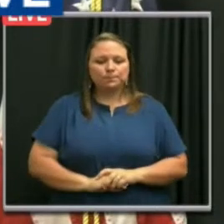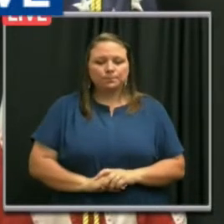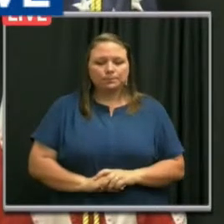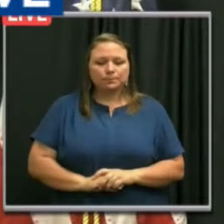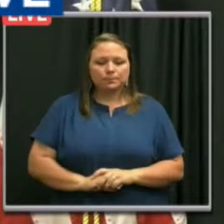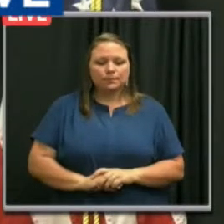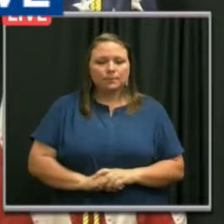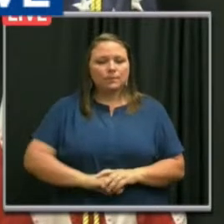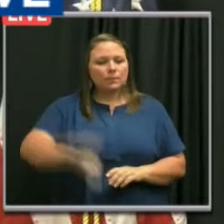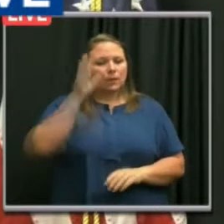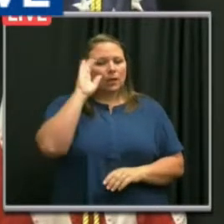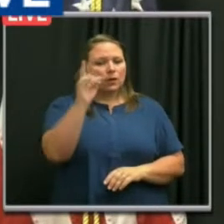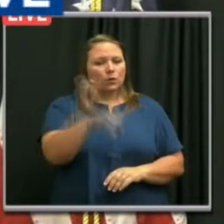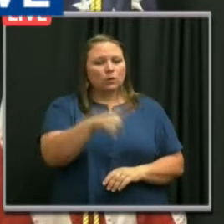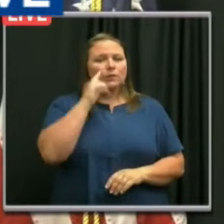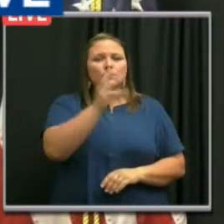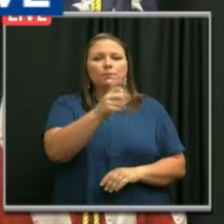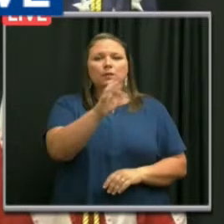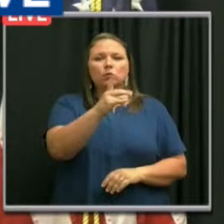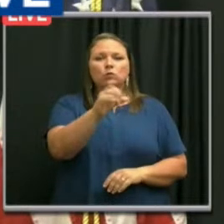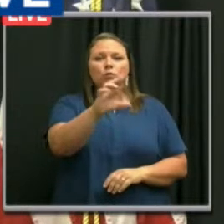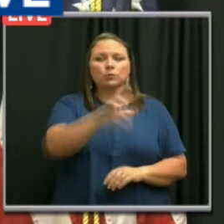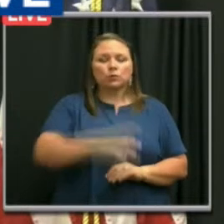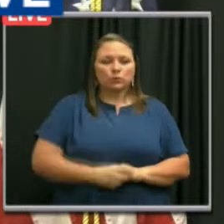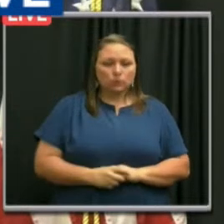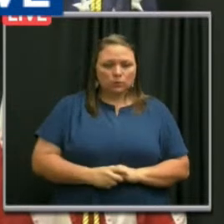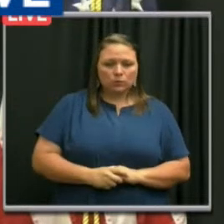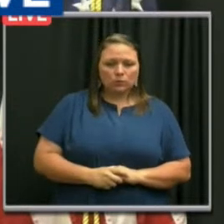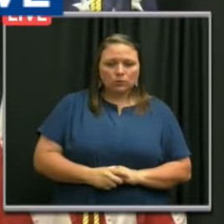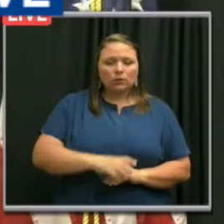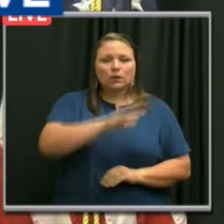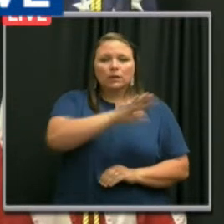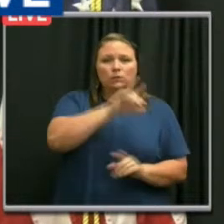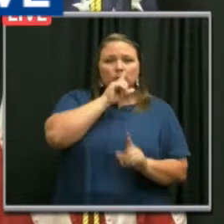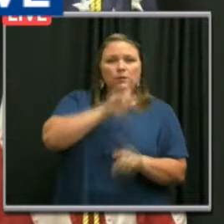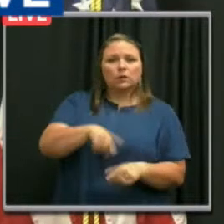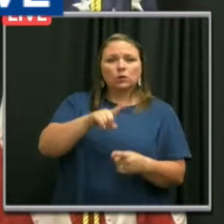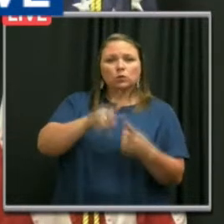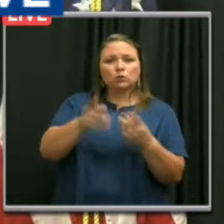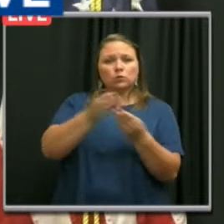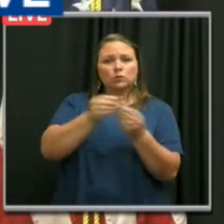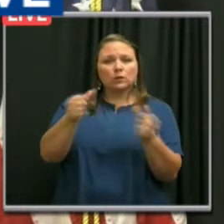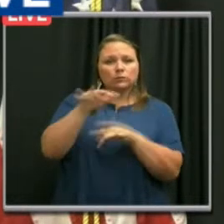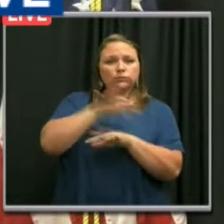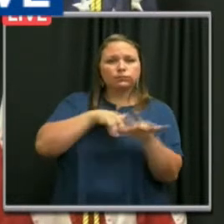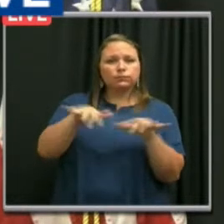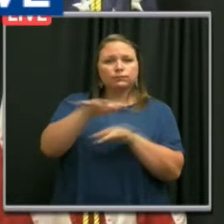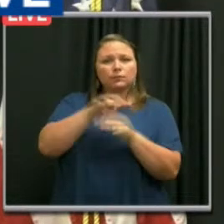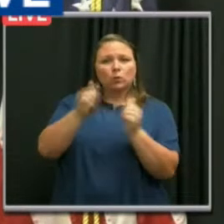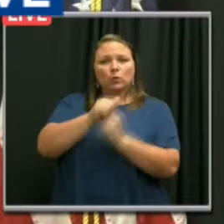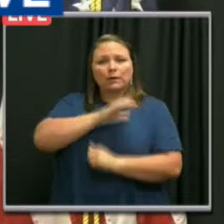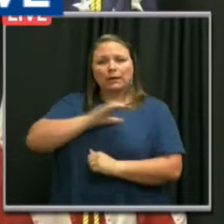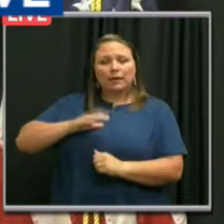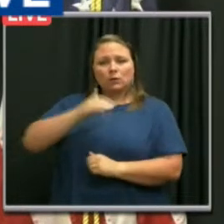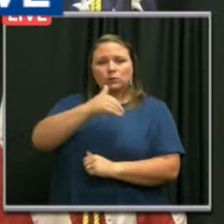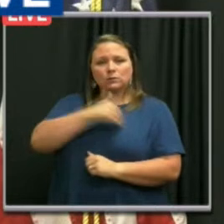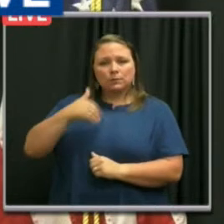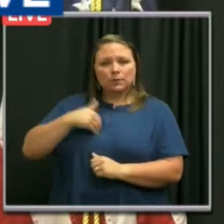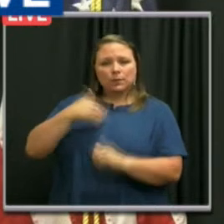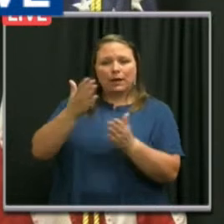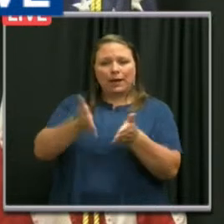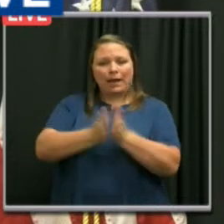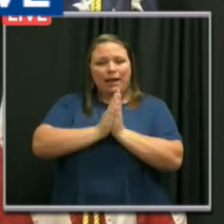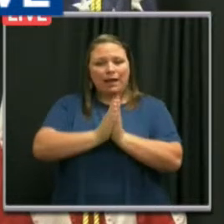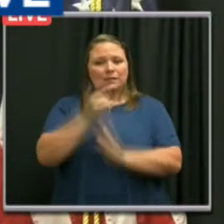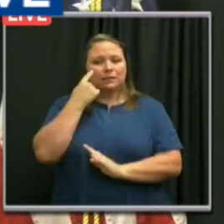Hi, I have a question for Mayor Cooper. I wanted to get his reaction to a resolution circulating among council members calling